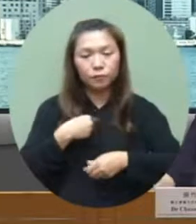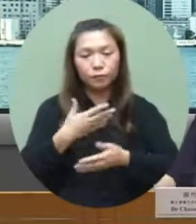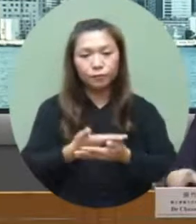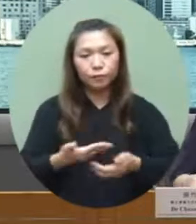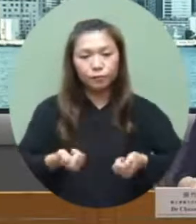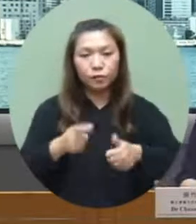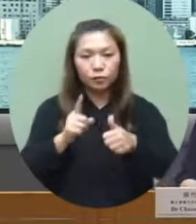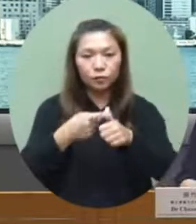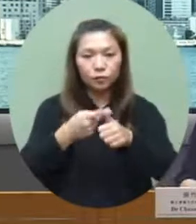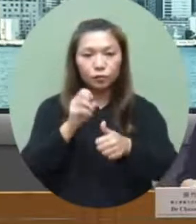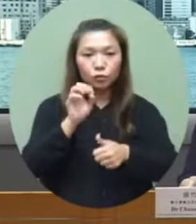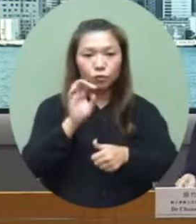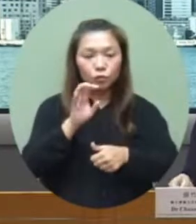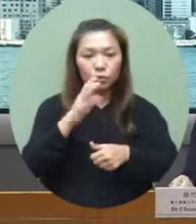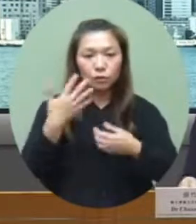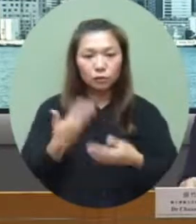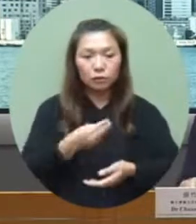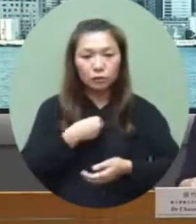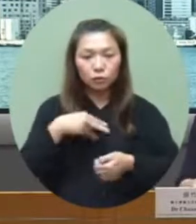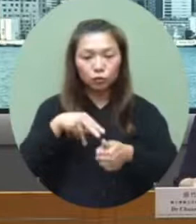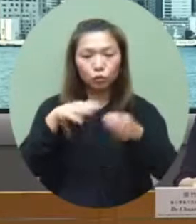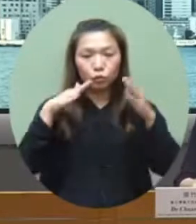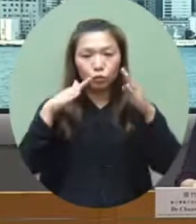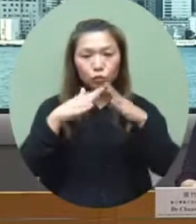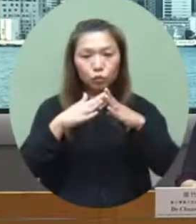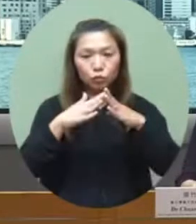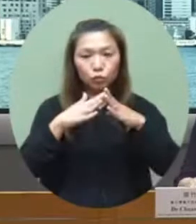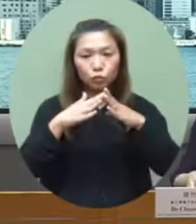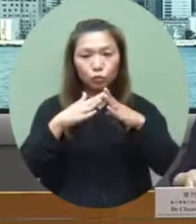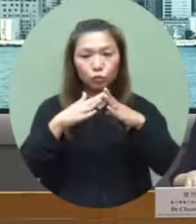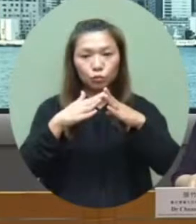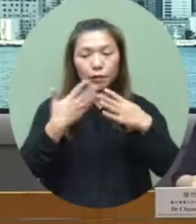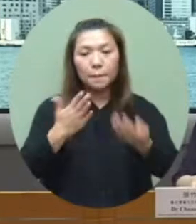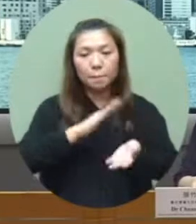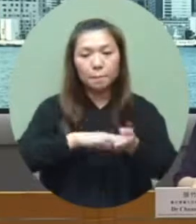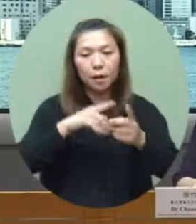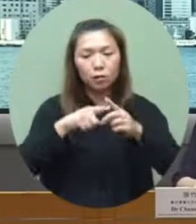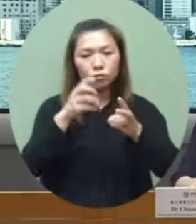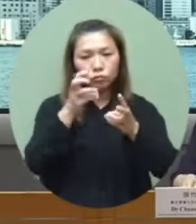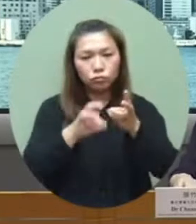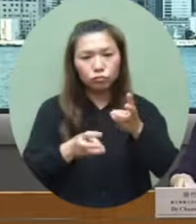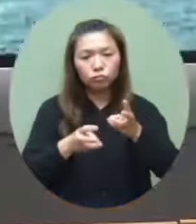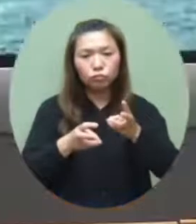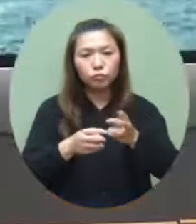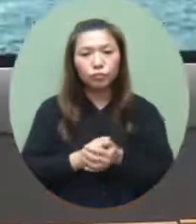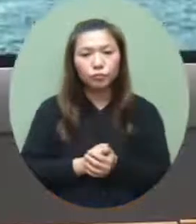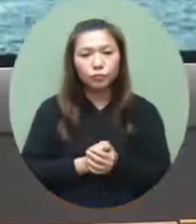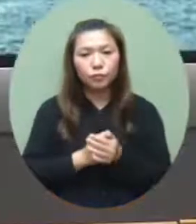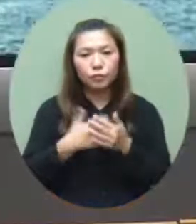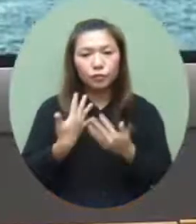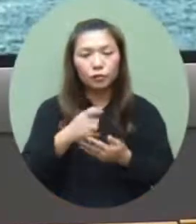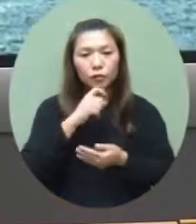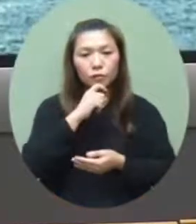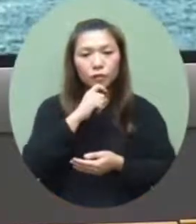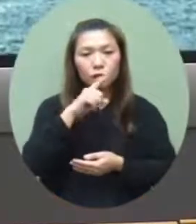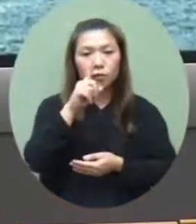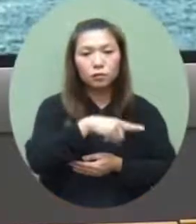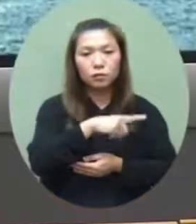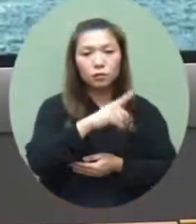COVID-19 cases. Dr. Lau, first, in relation to patients in our system, we